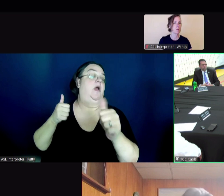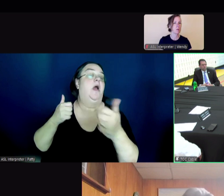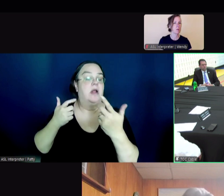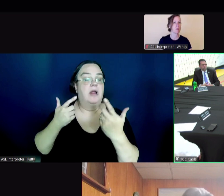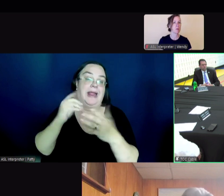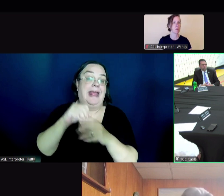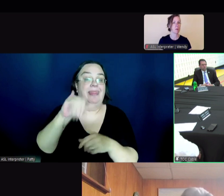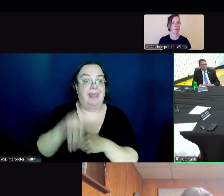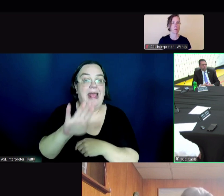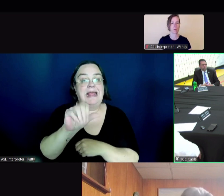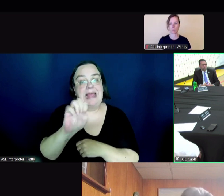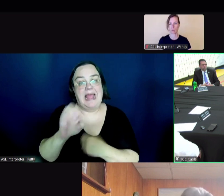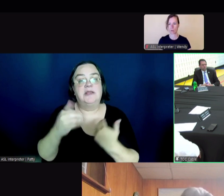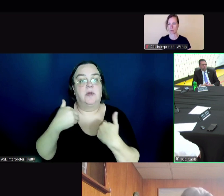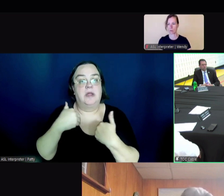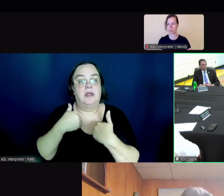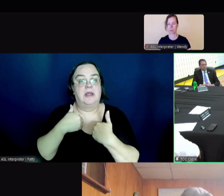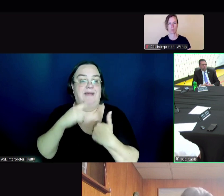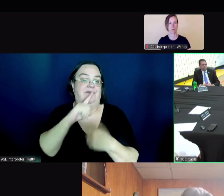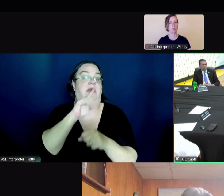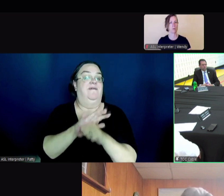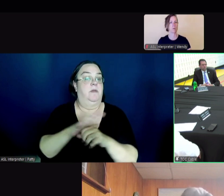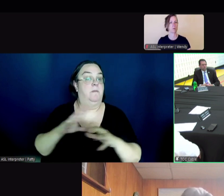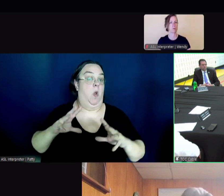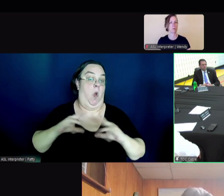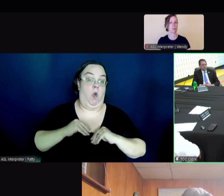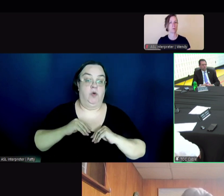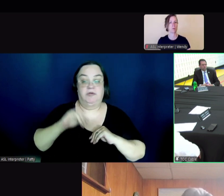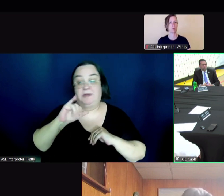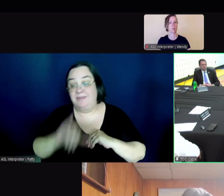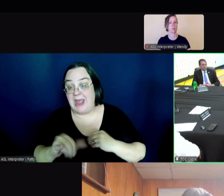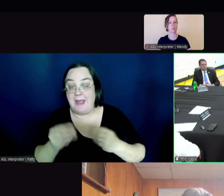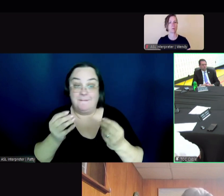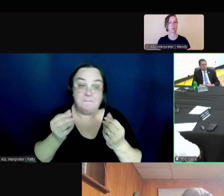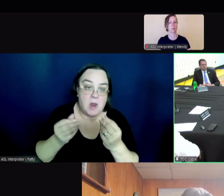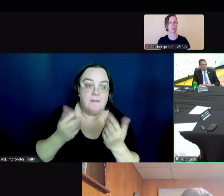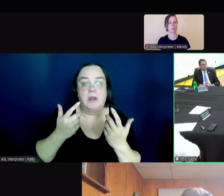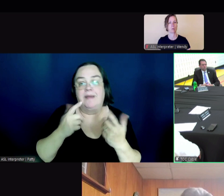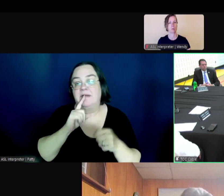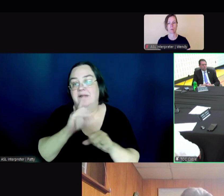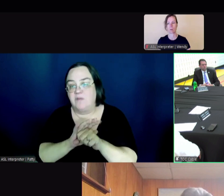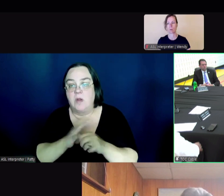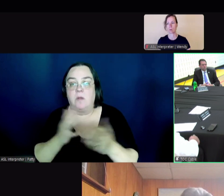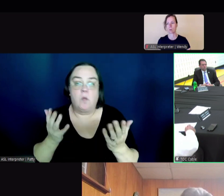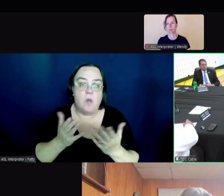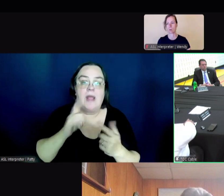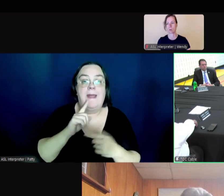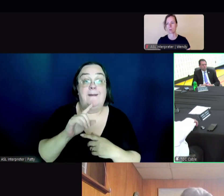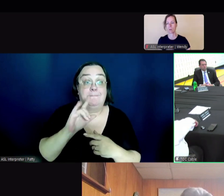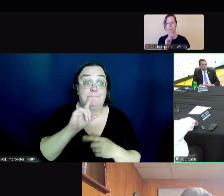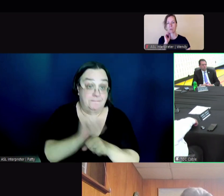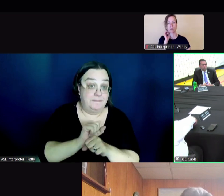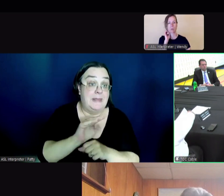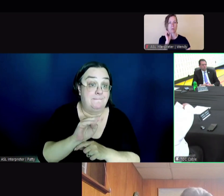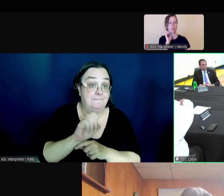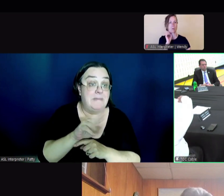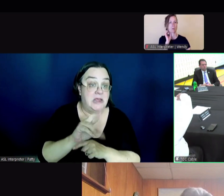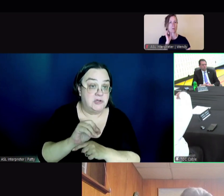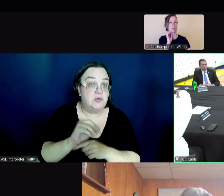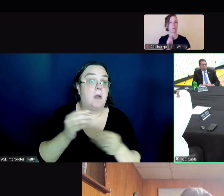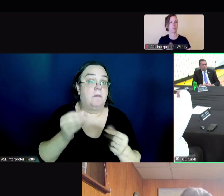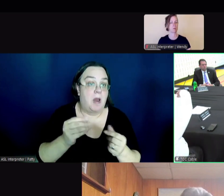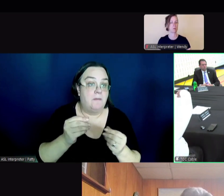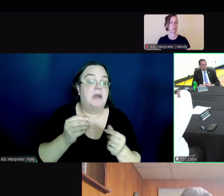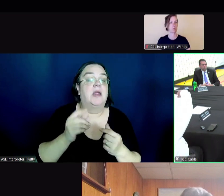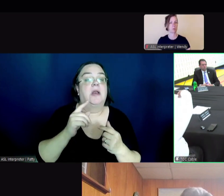had to confirm the ownership of that property, and we confirmed that it is Metro property, so we did have contractors go out to repair